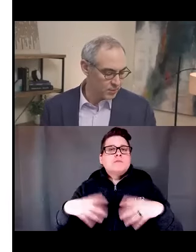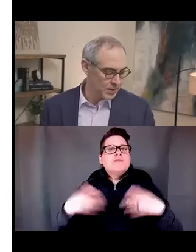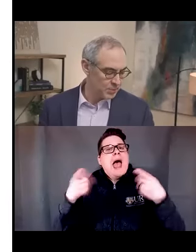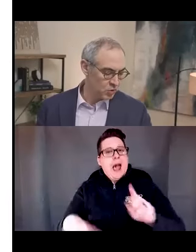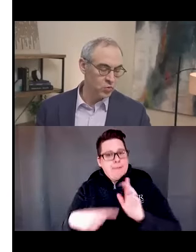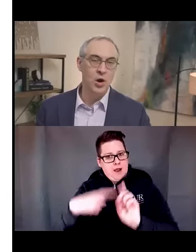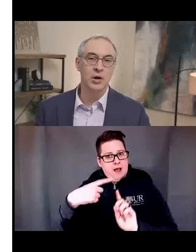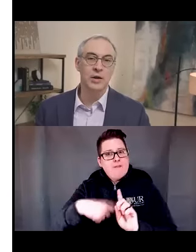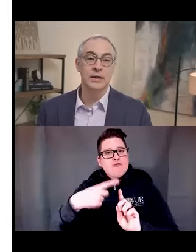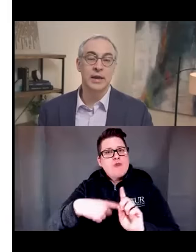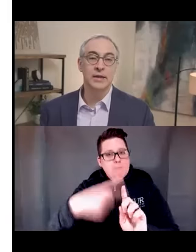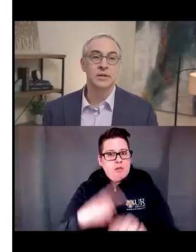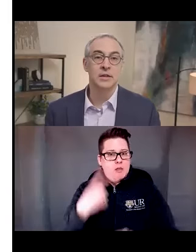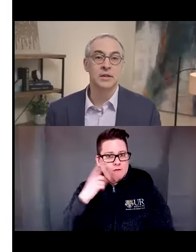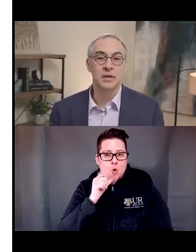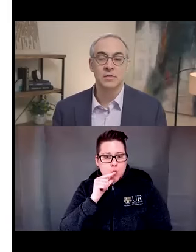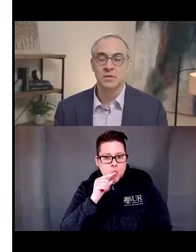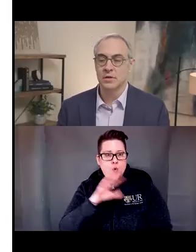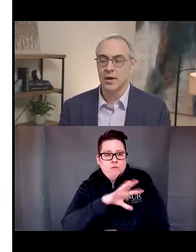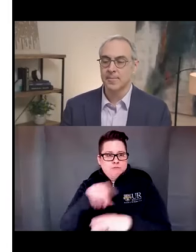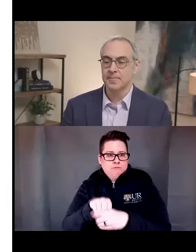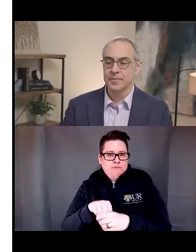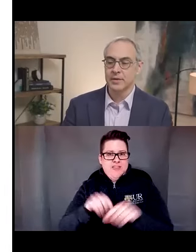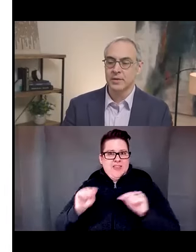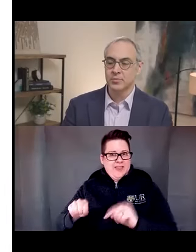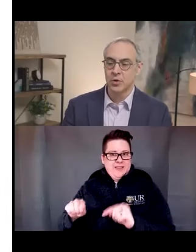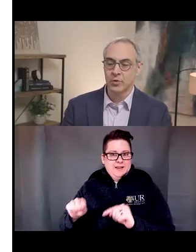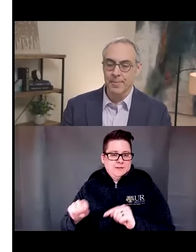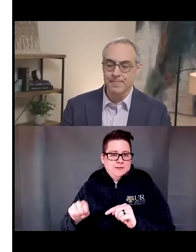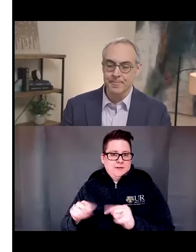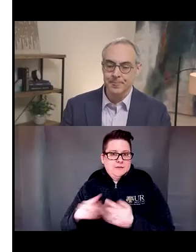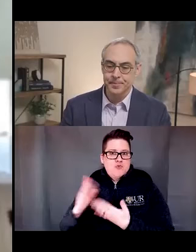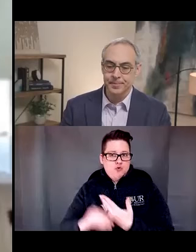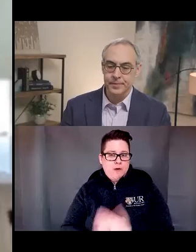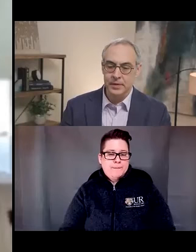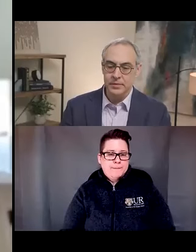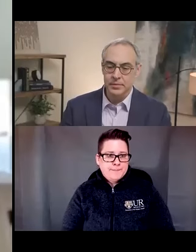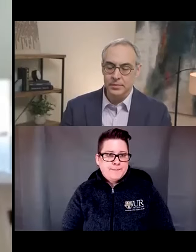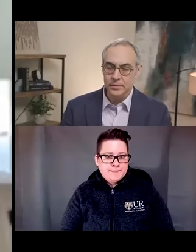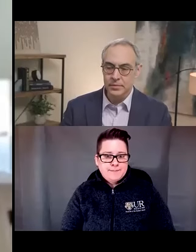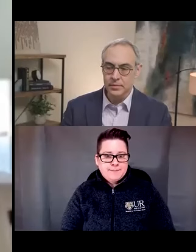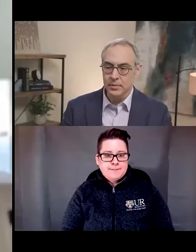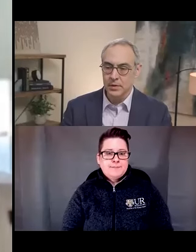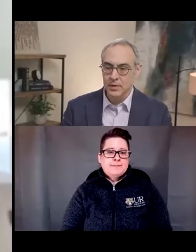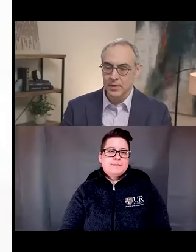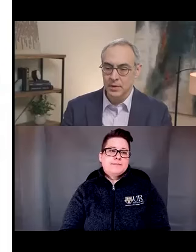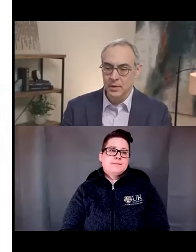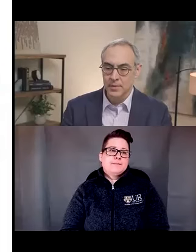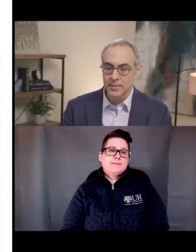month for people who are engaged in this program.